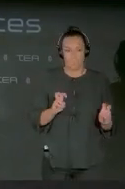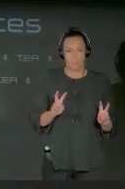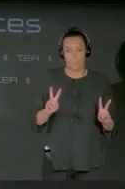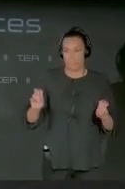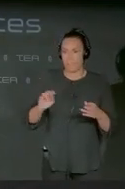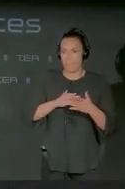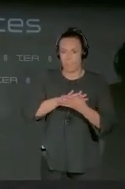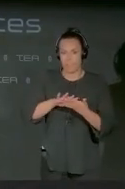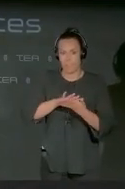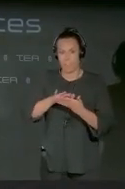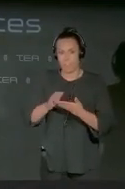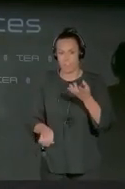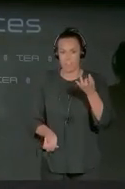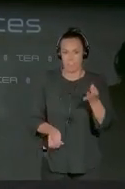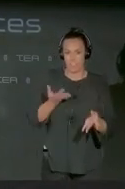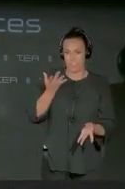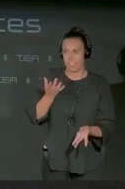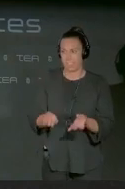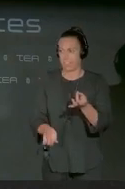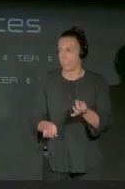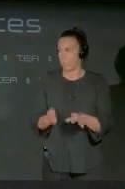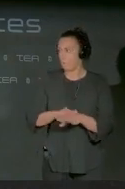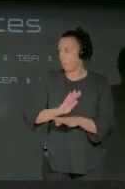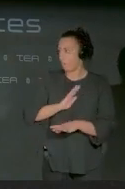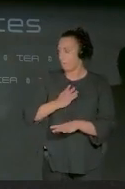mañana, así que esperamos veros a todos